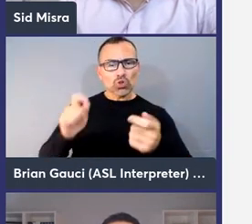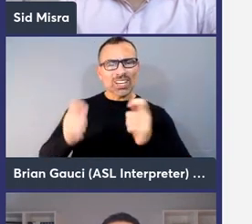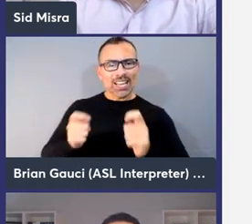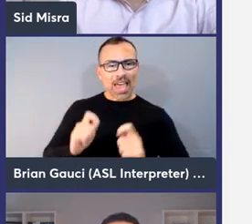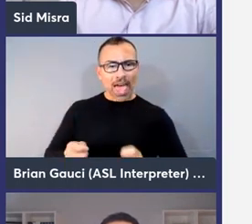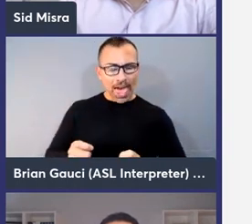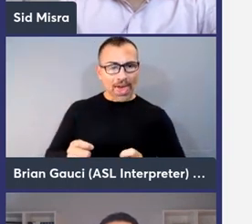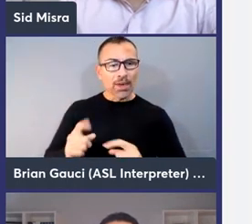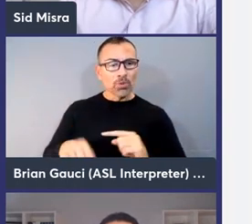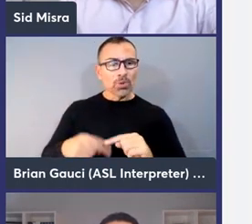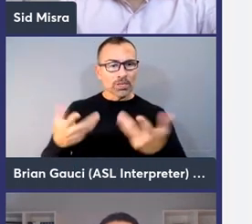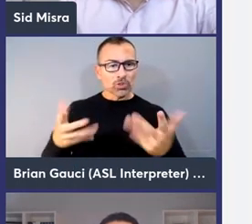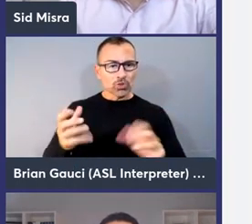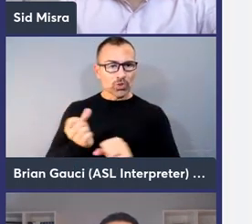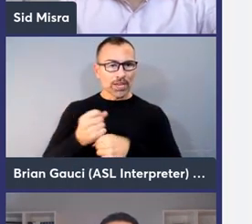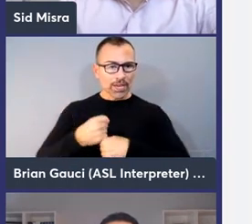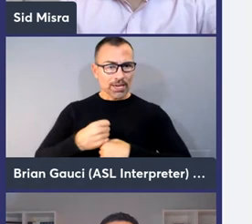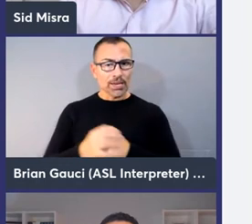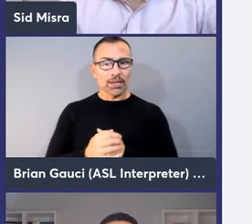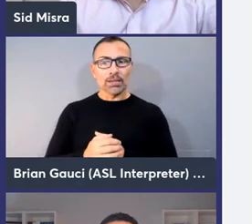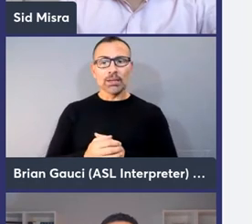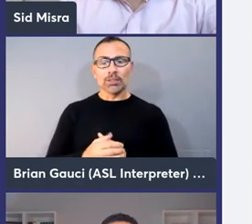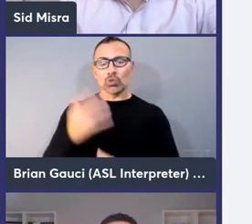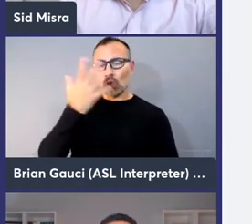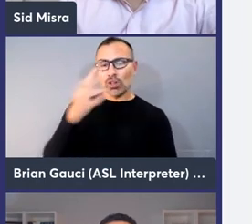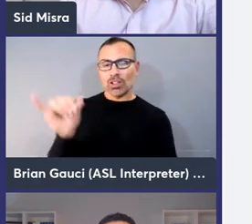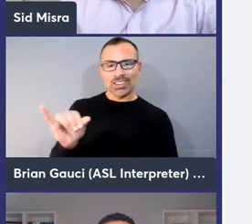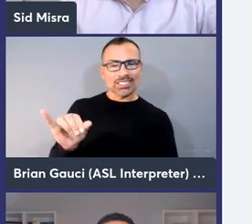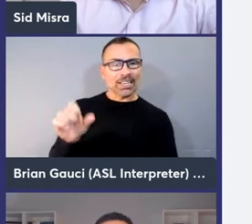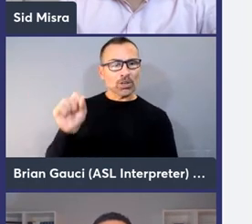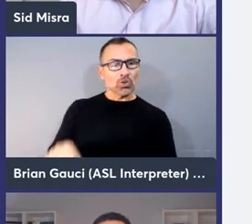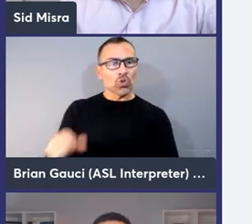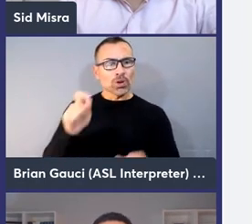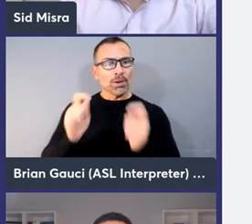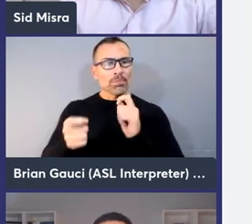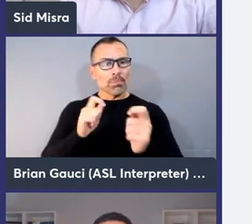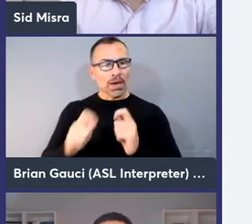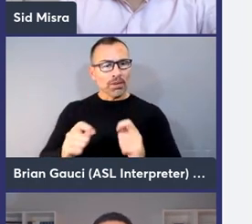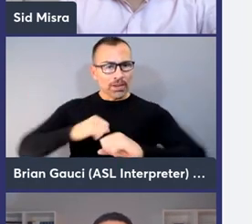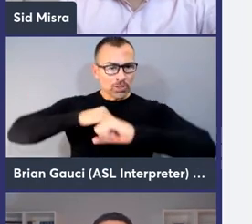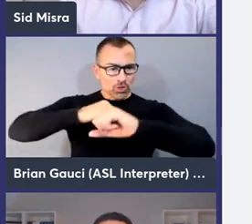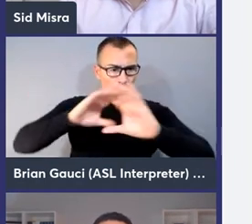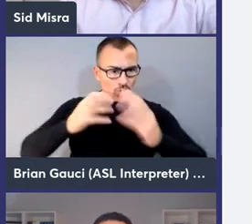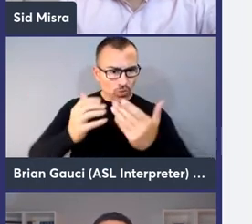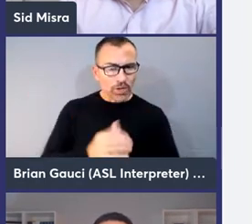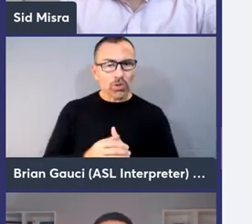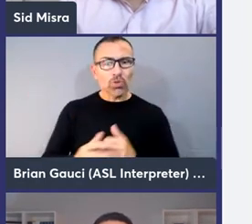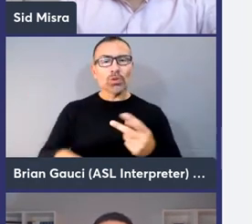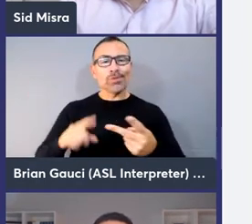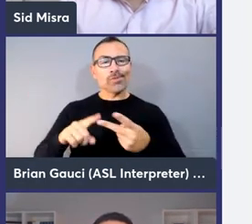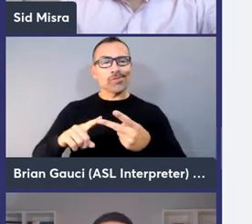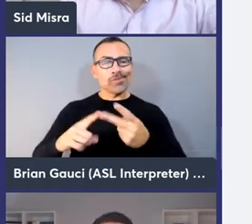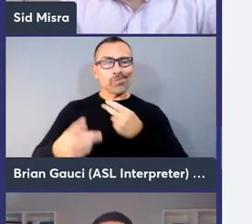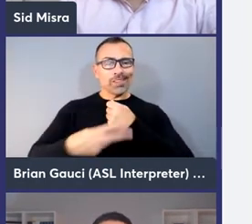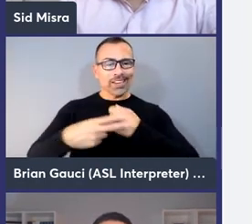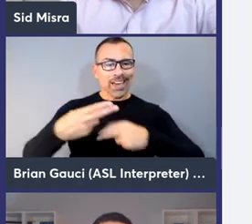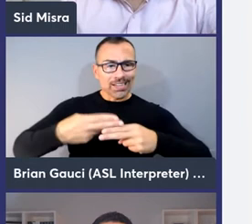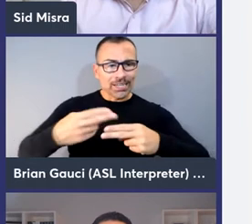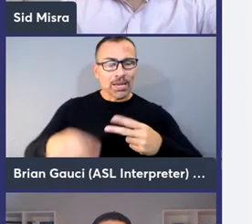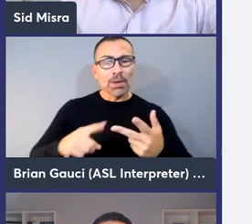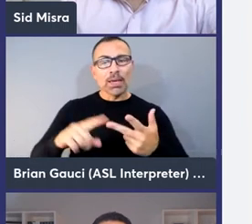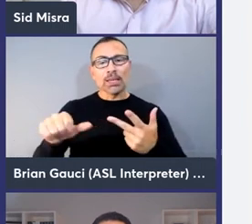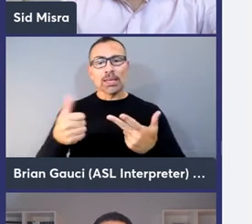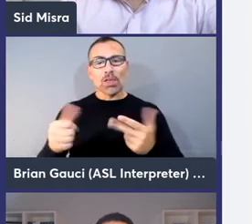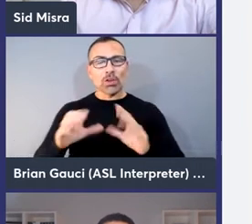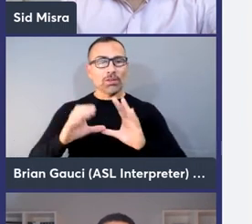configuration or after it's created. So it looks like you're able to modify the security group, which is great, and the cache name, but the other configuration